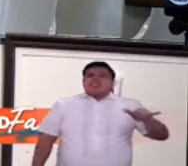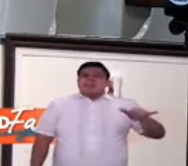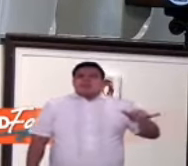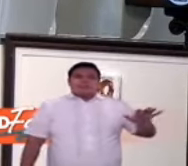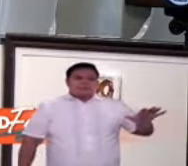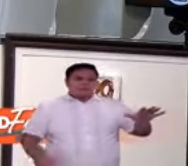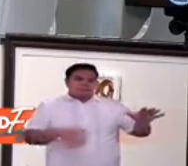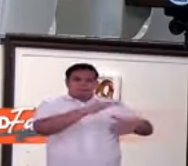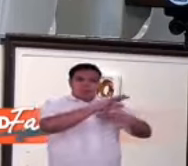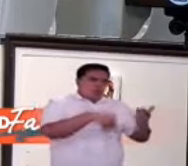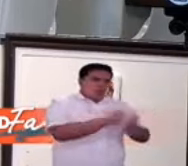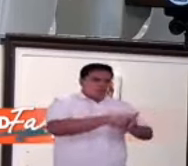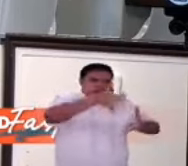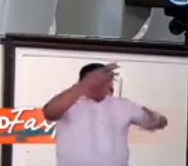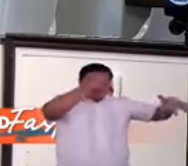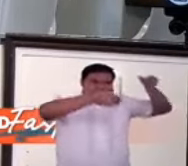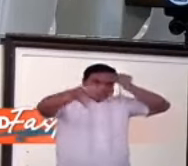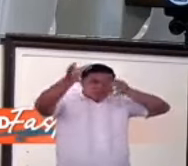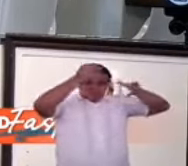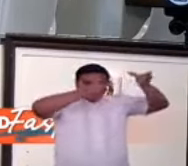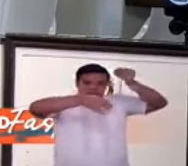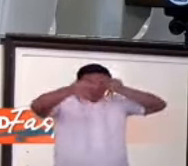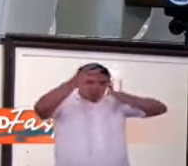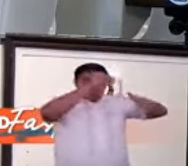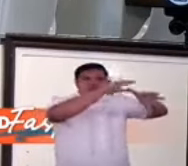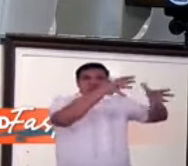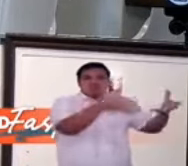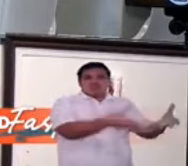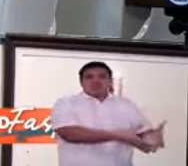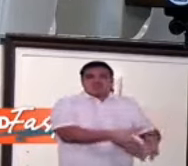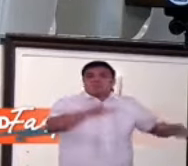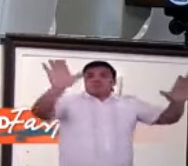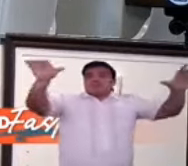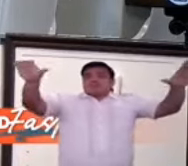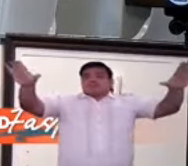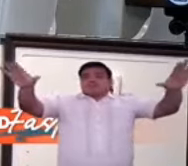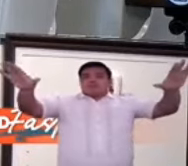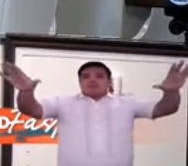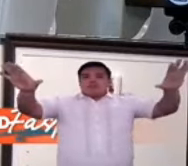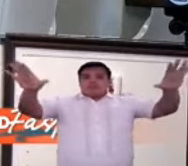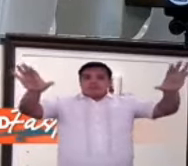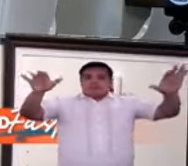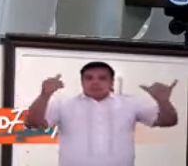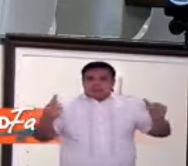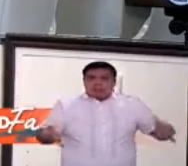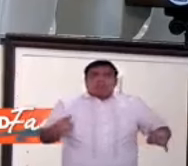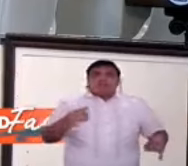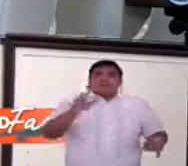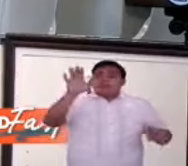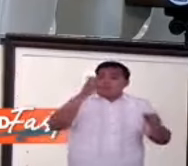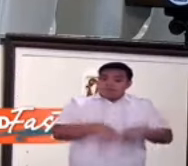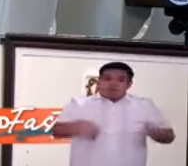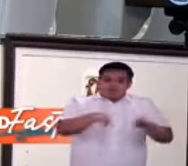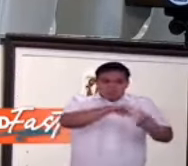are absorbing everything in the world today. Paminaw mo mga kaigsunan, and I say this in love.